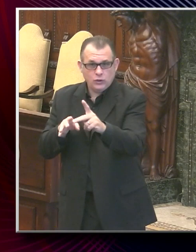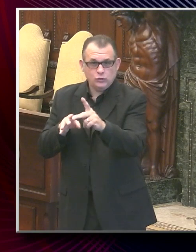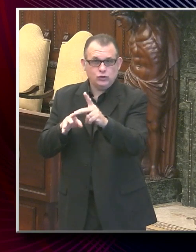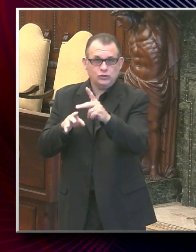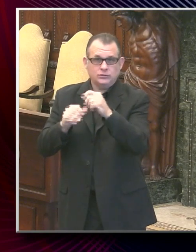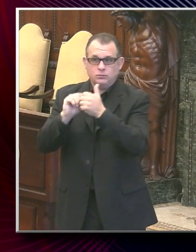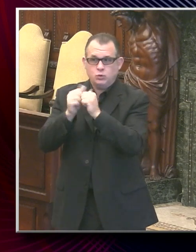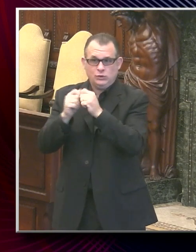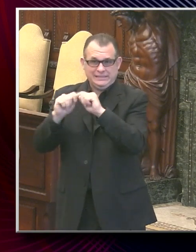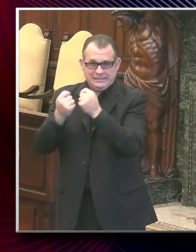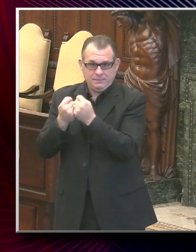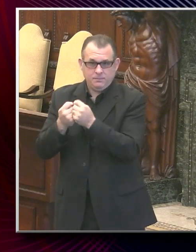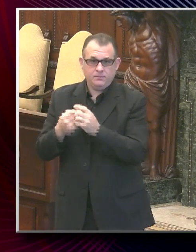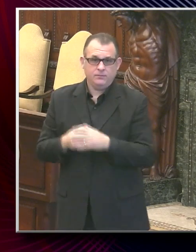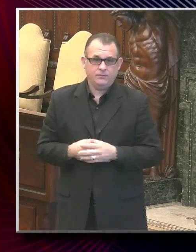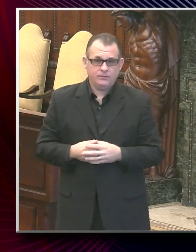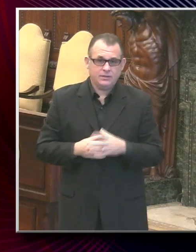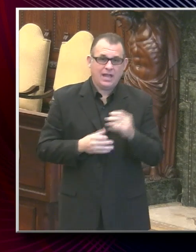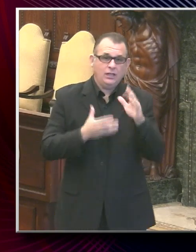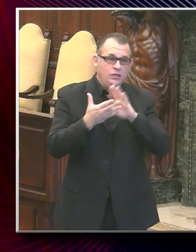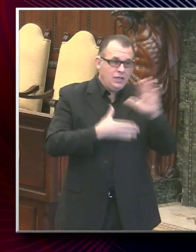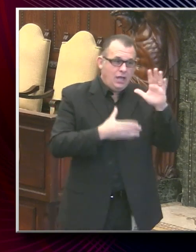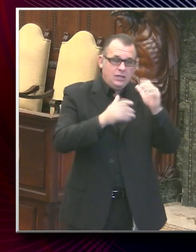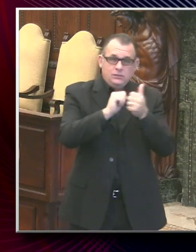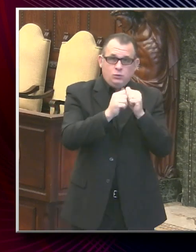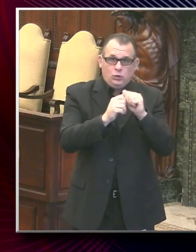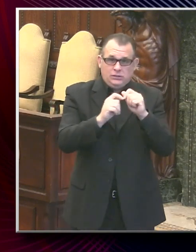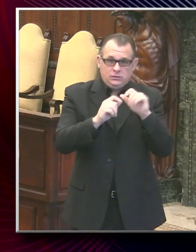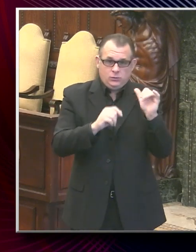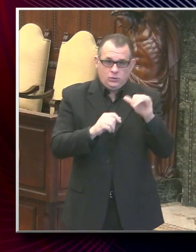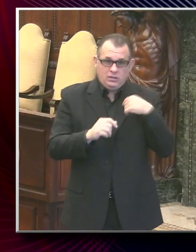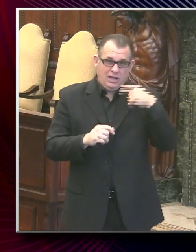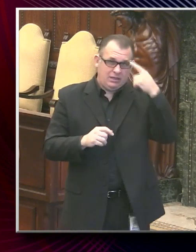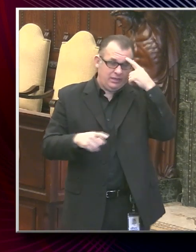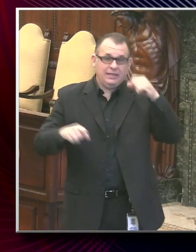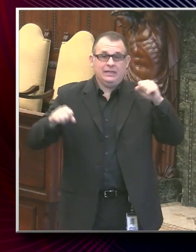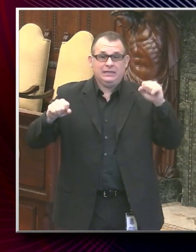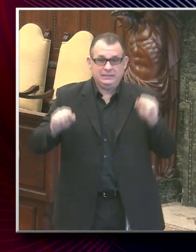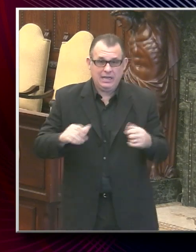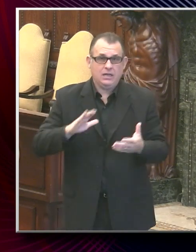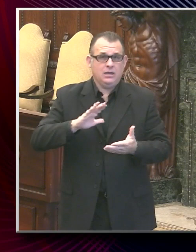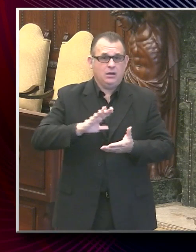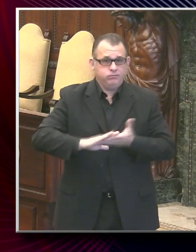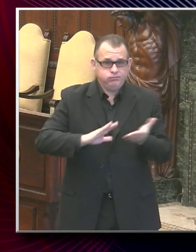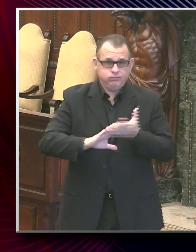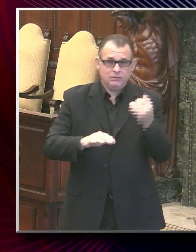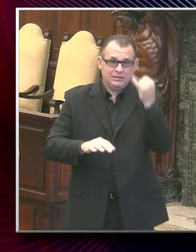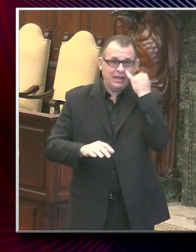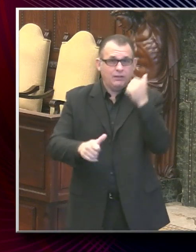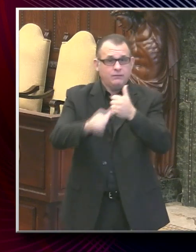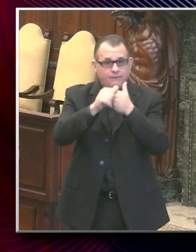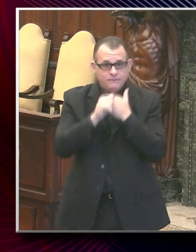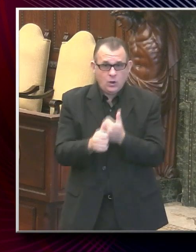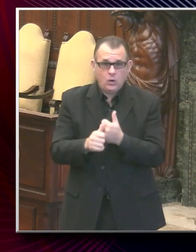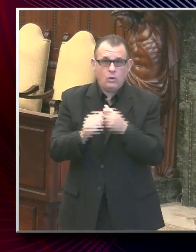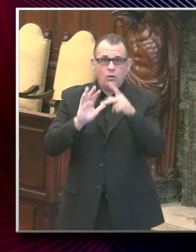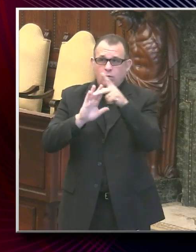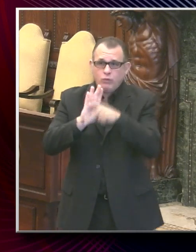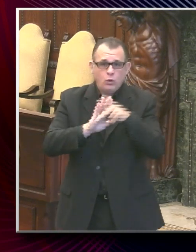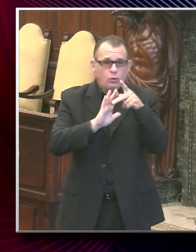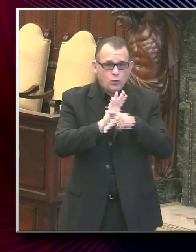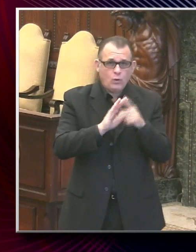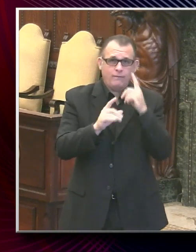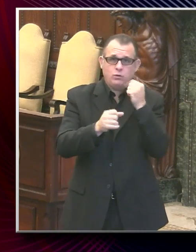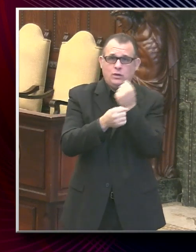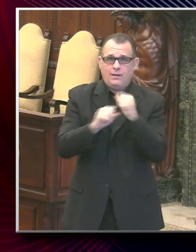the college teams. And we do think that they can operate if they follow those protocols safely. Nothing specific about the Lincoln,